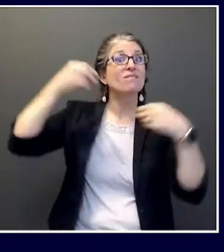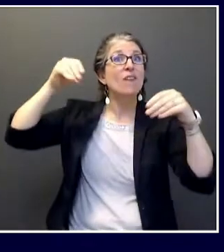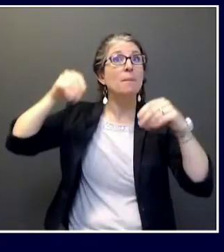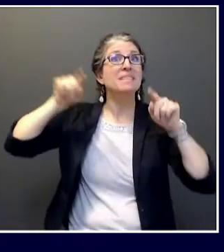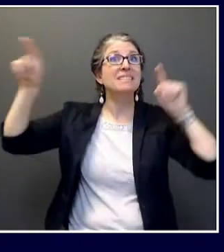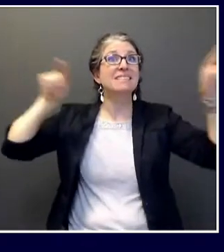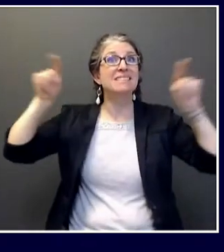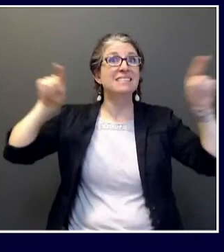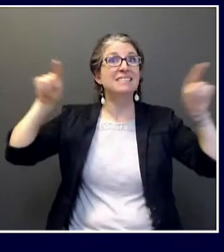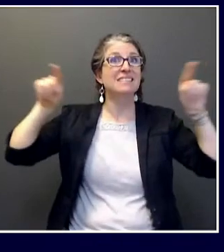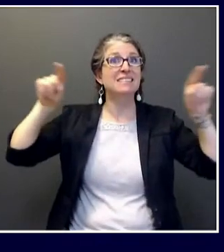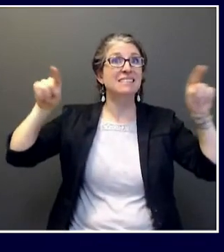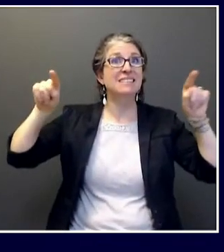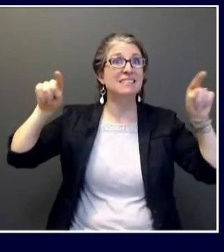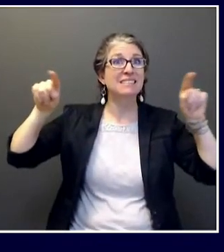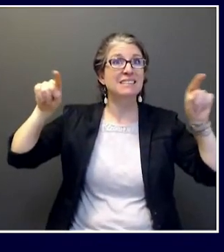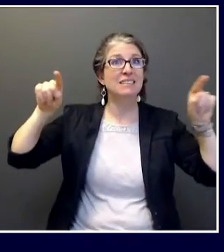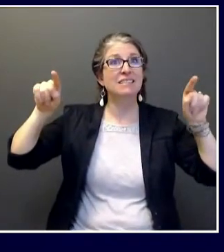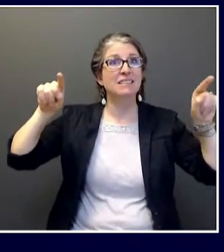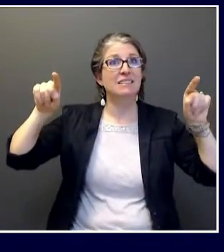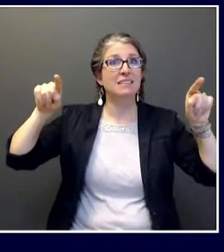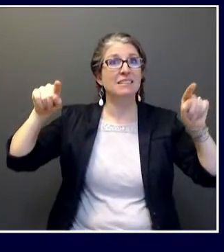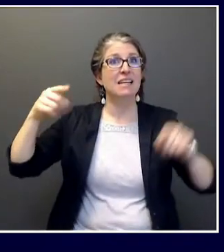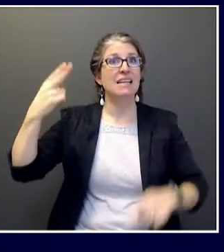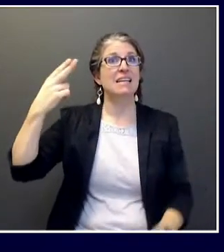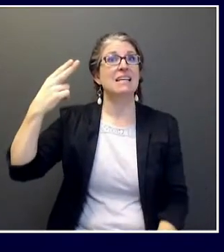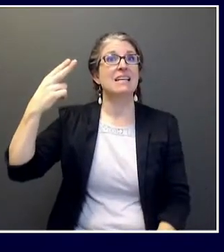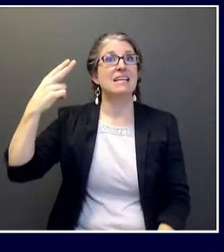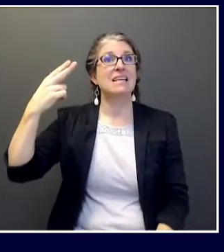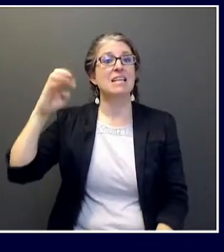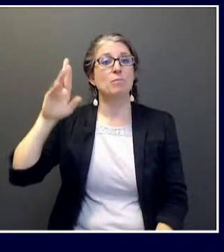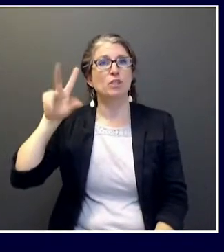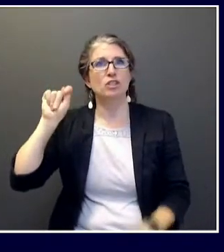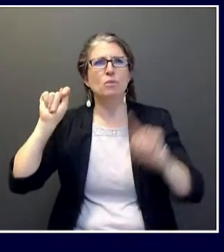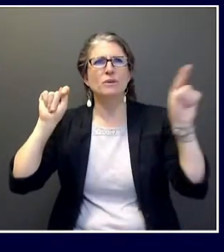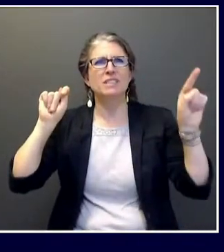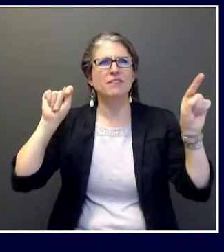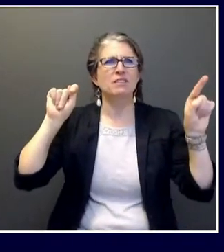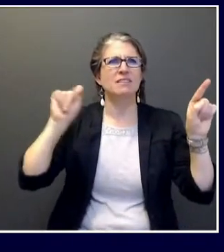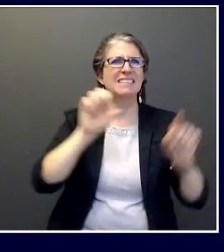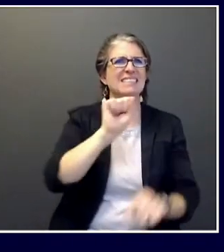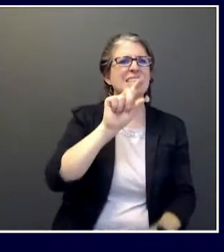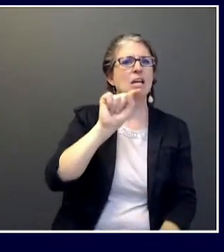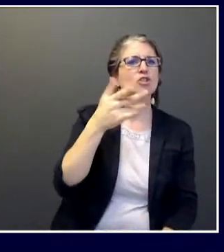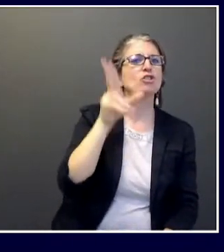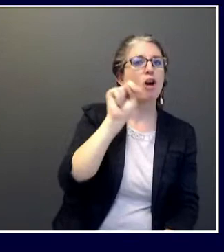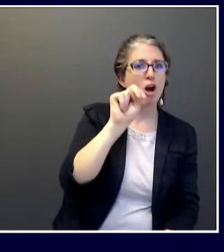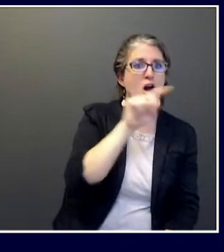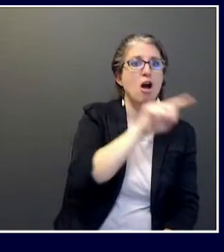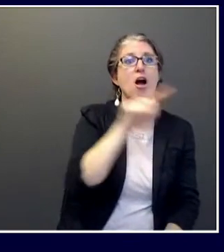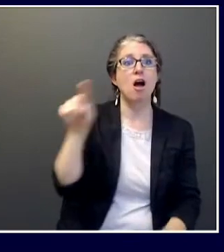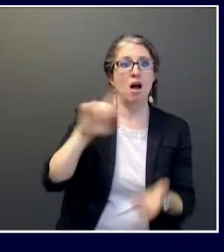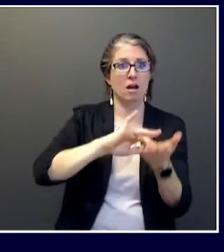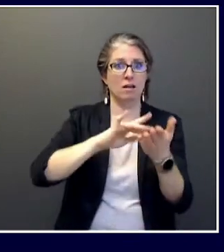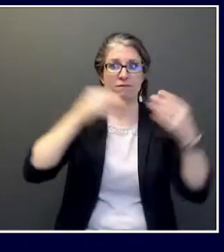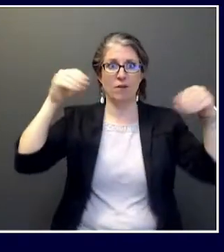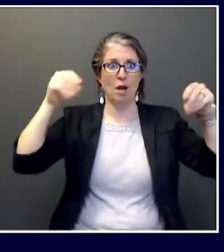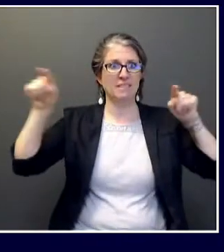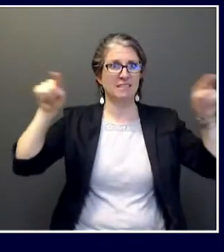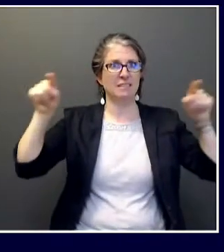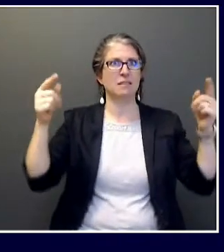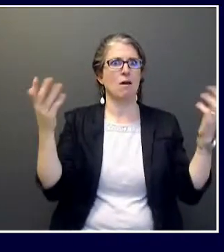to say they will help us get the job done. So it's really a team effort, and it's the essence of community. So we're very thankful for